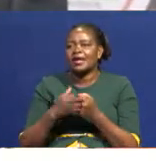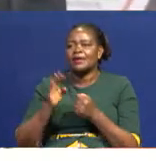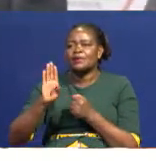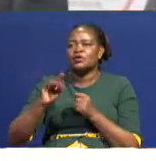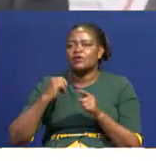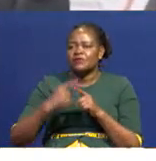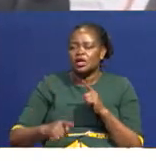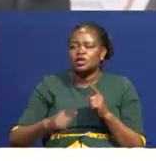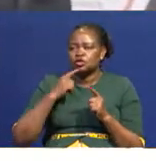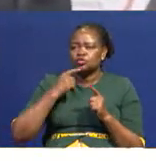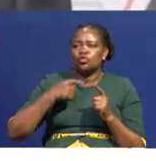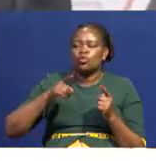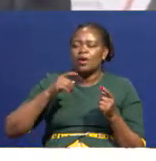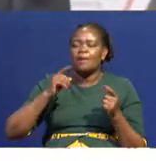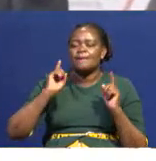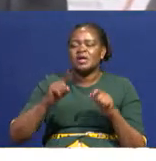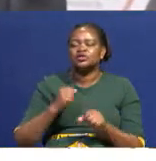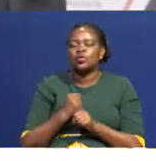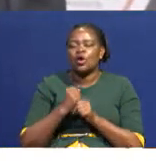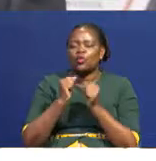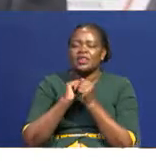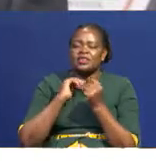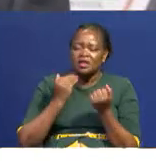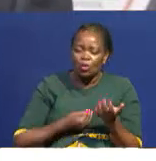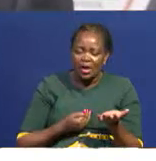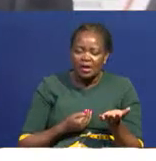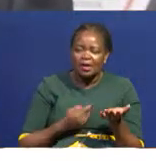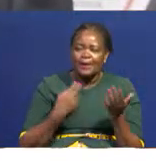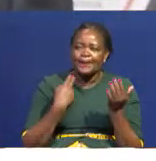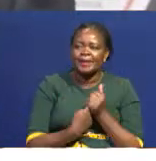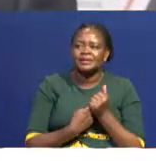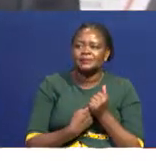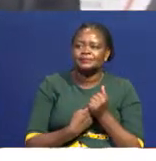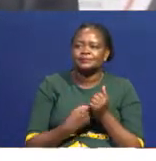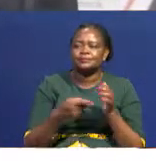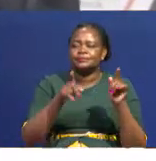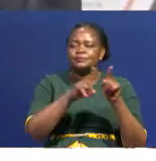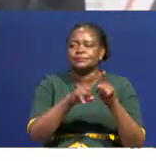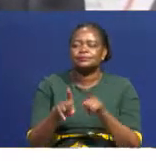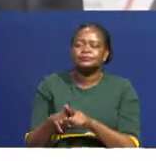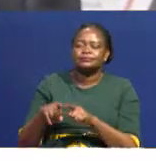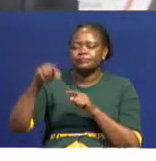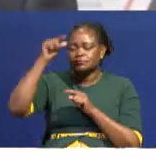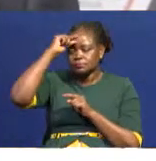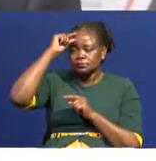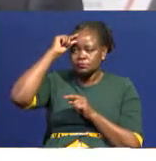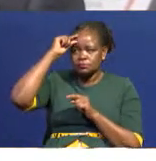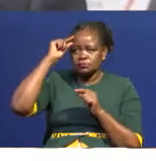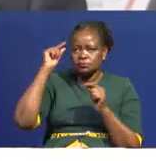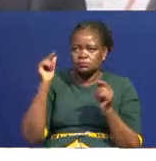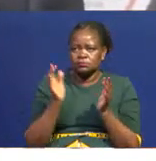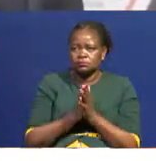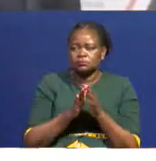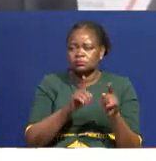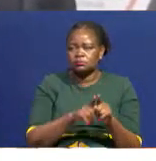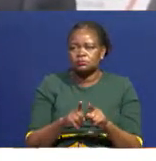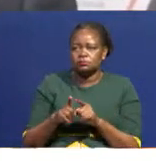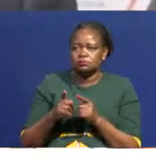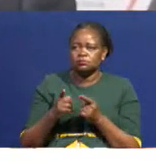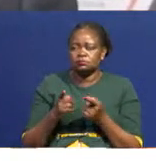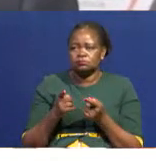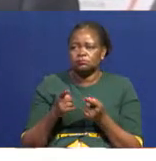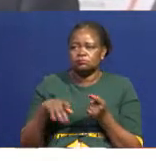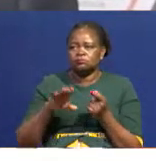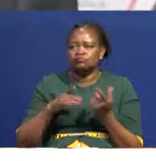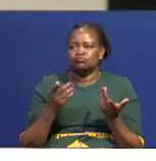year. So we have to work with our partners and also, of course, the government, and also from our ANA to